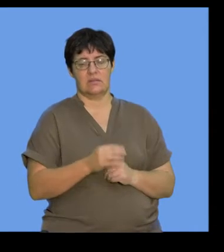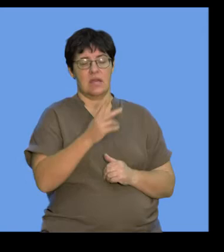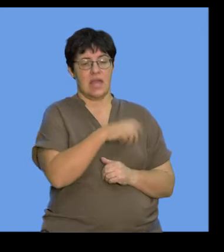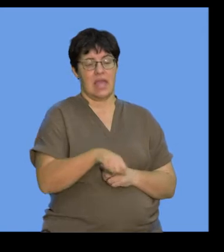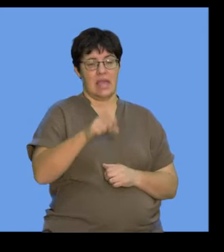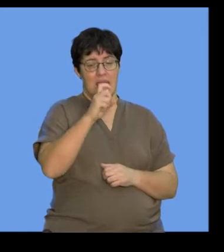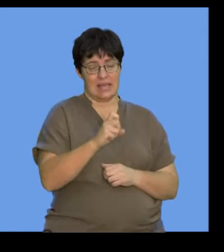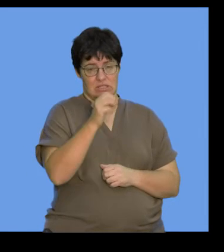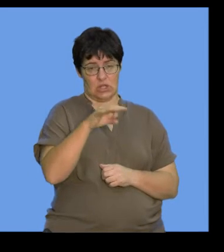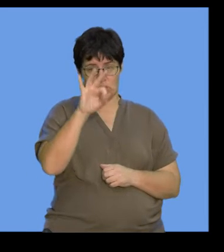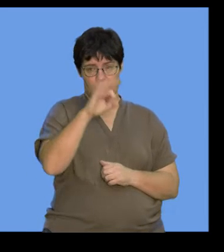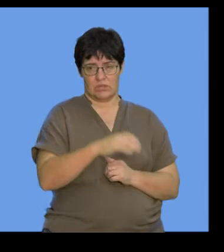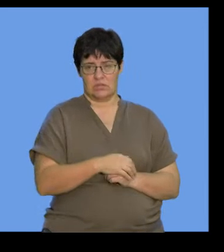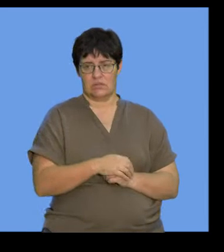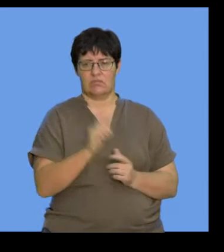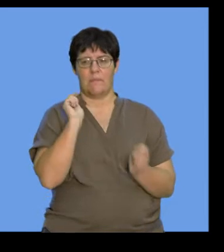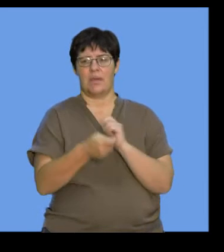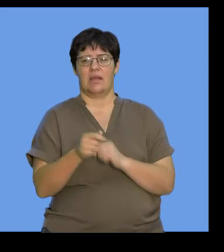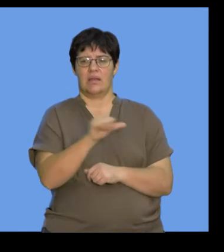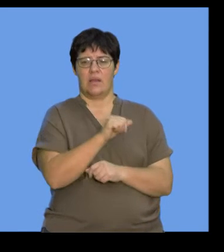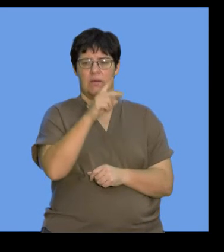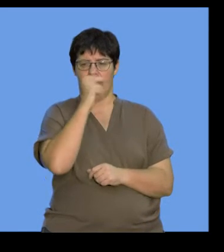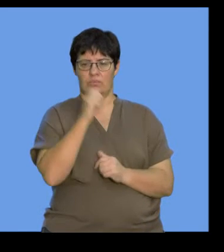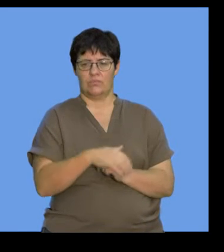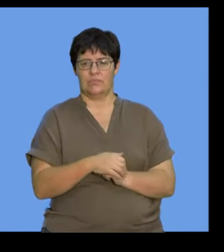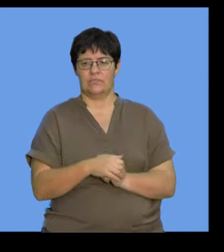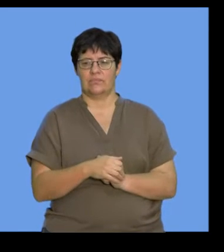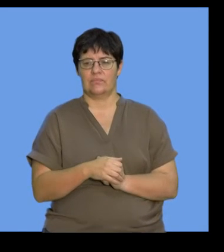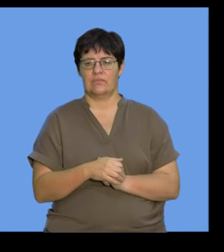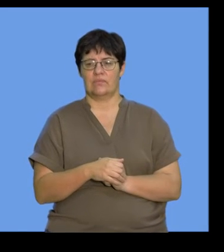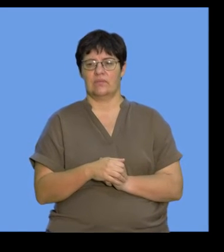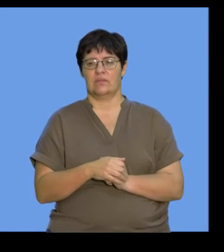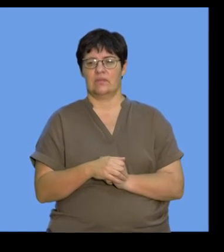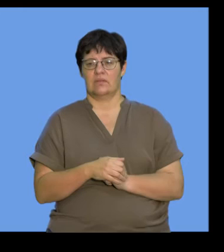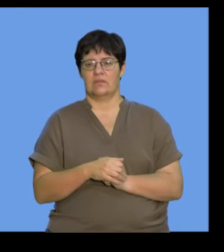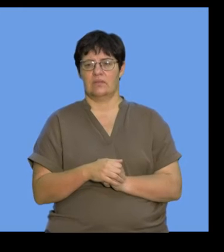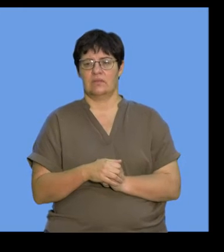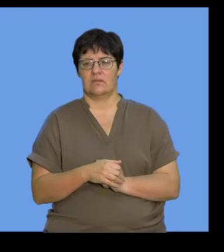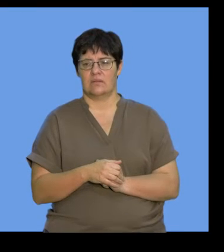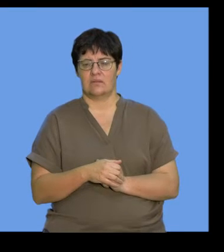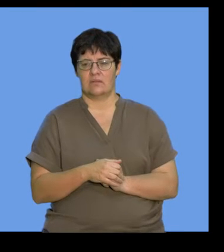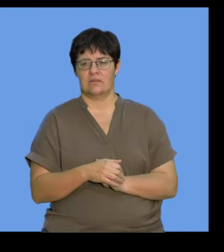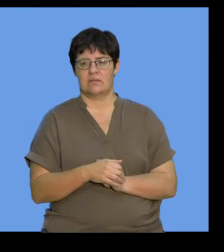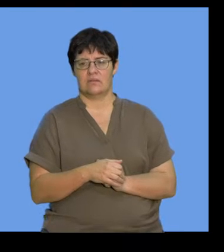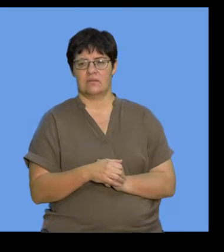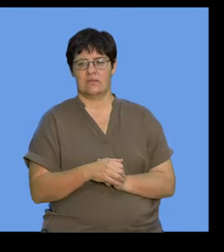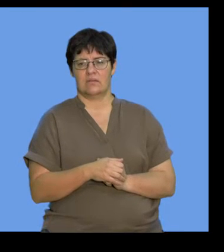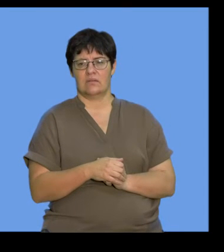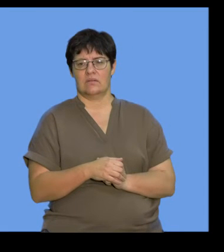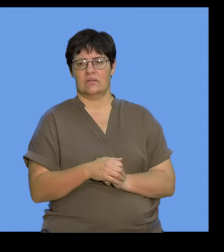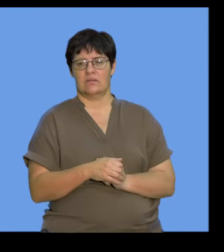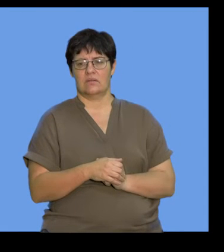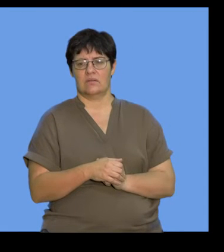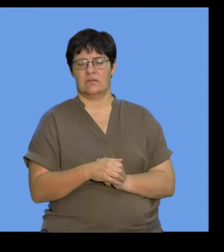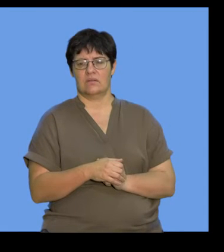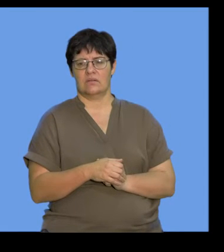So I'm only left with my x cubed there. Let me just go back to my color so that